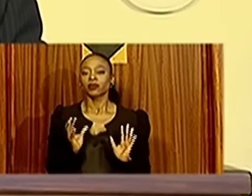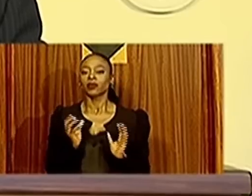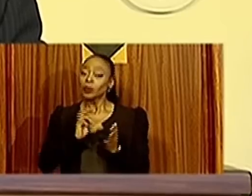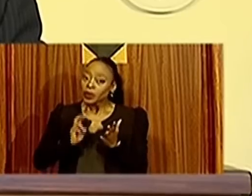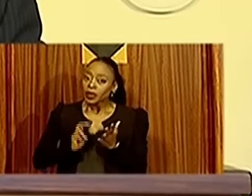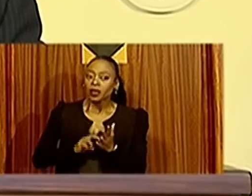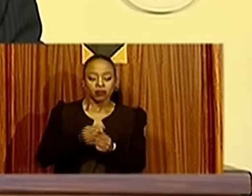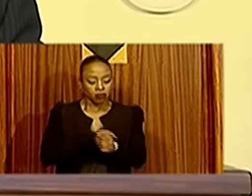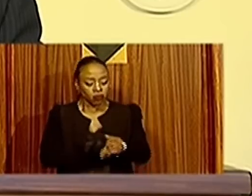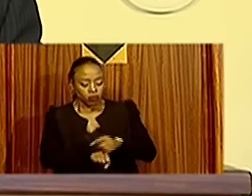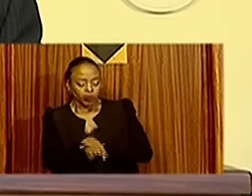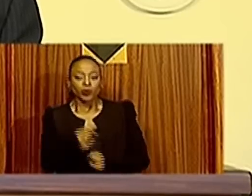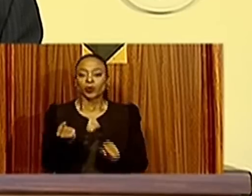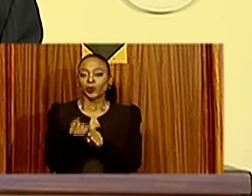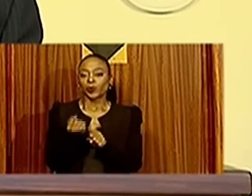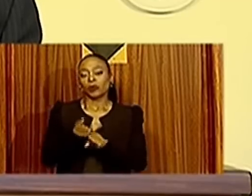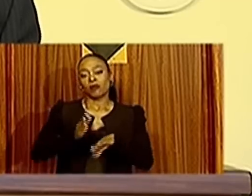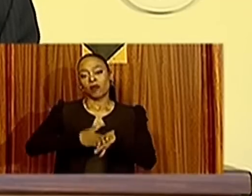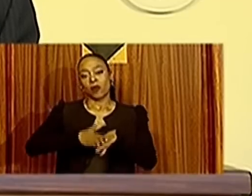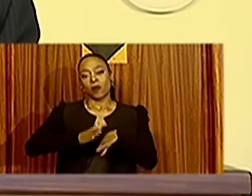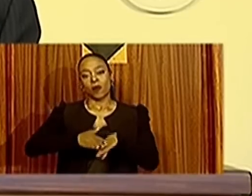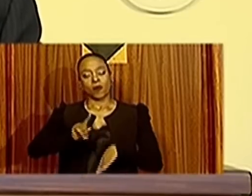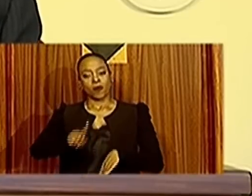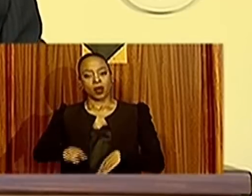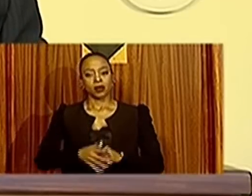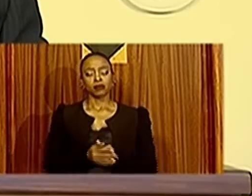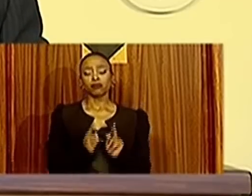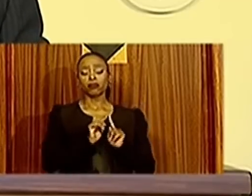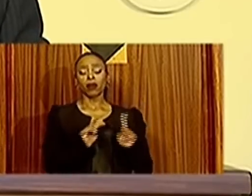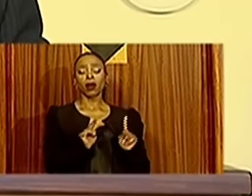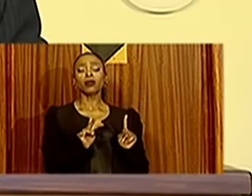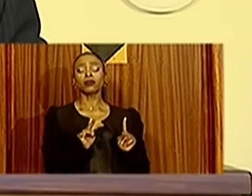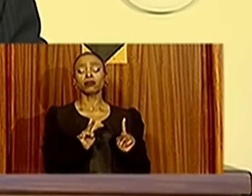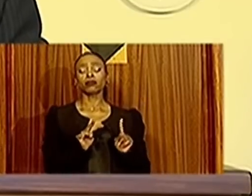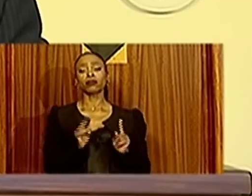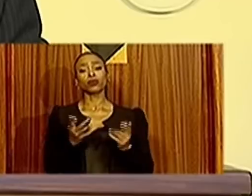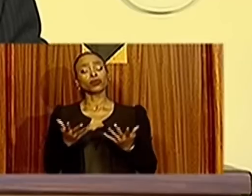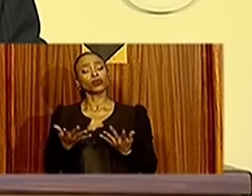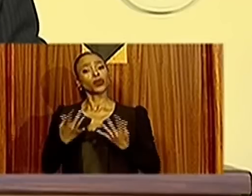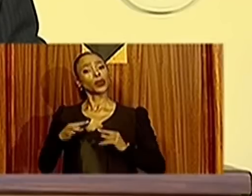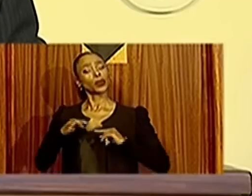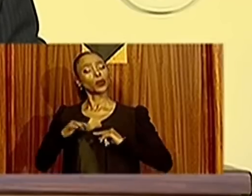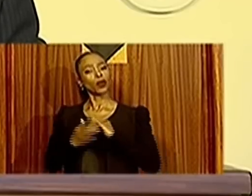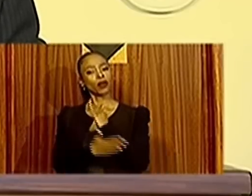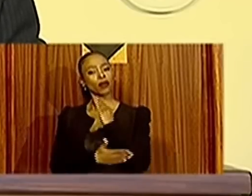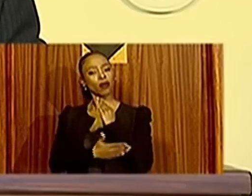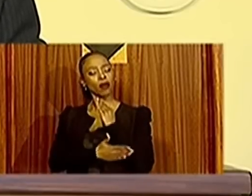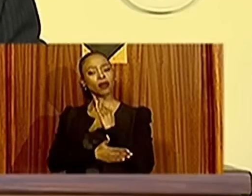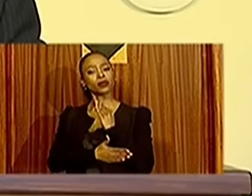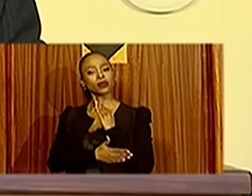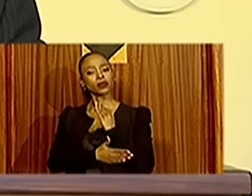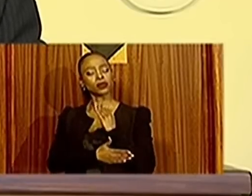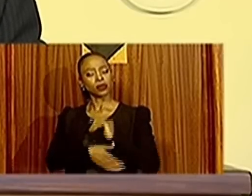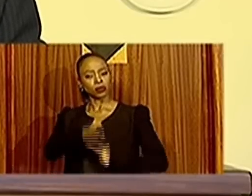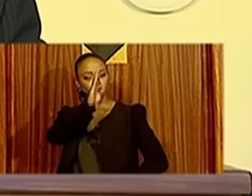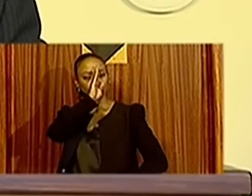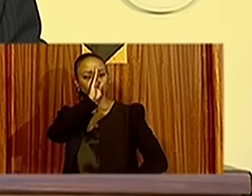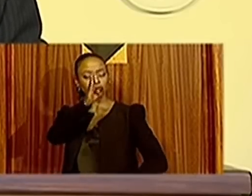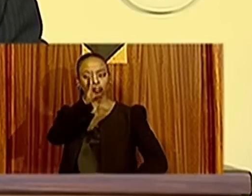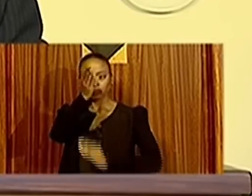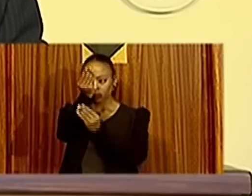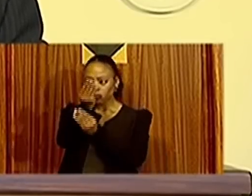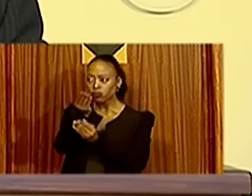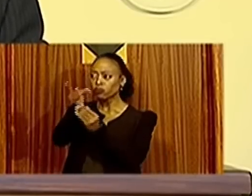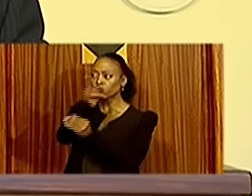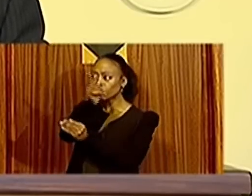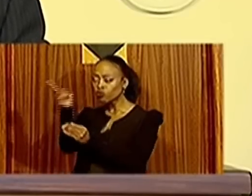country. However, as a country, we have sent a very clear message to the corrupt